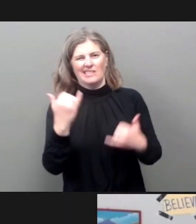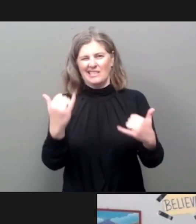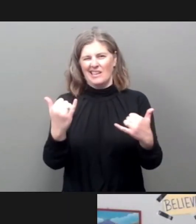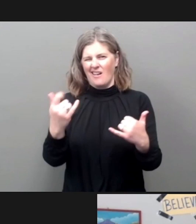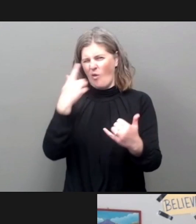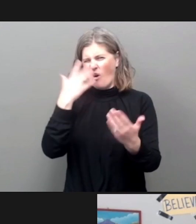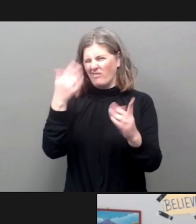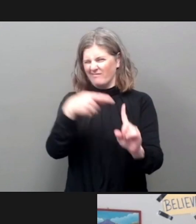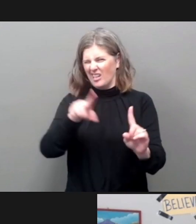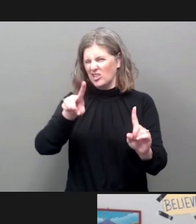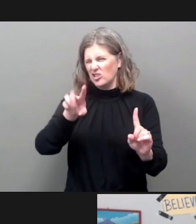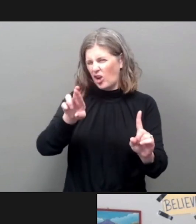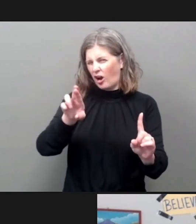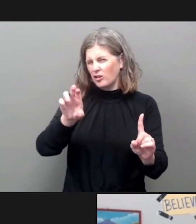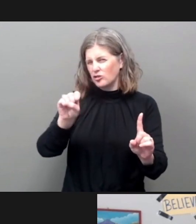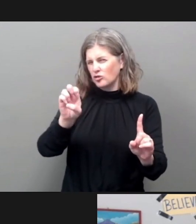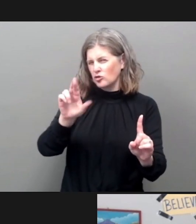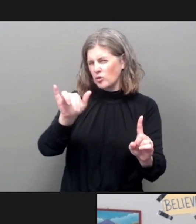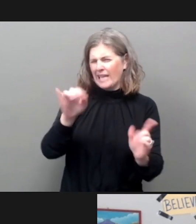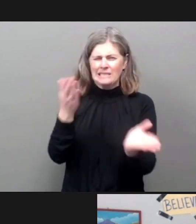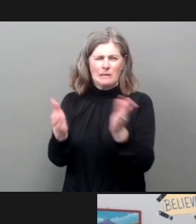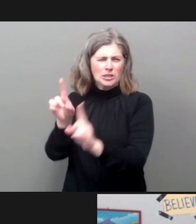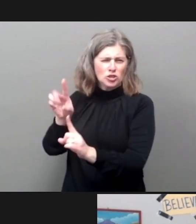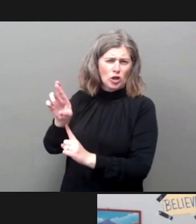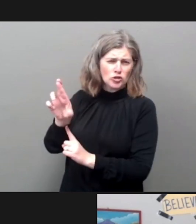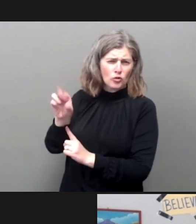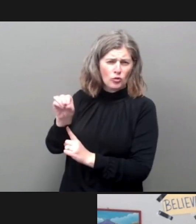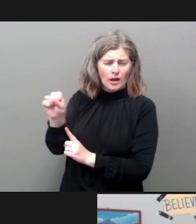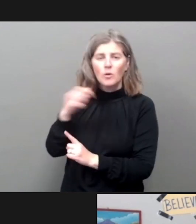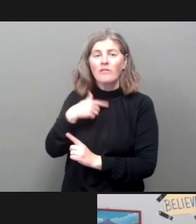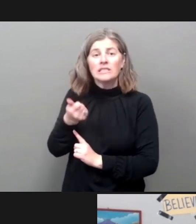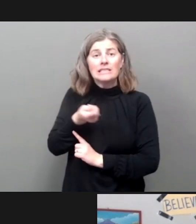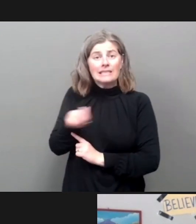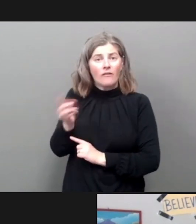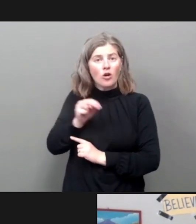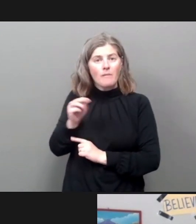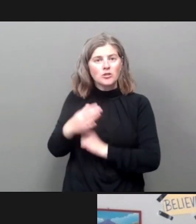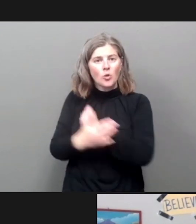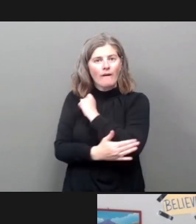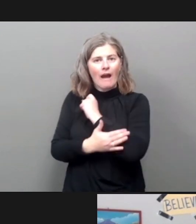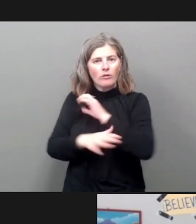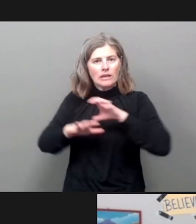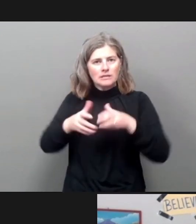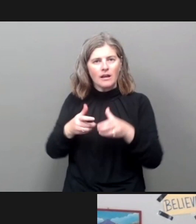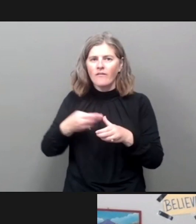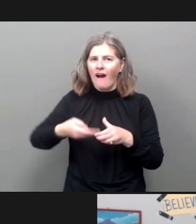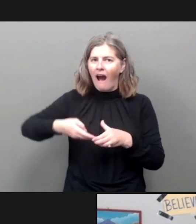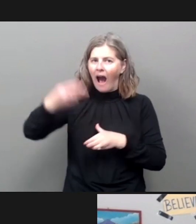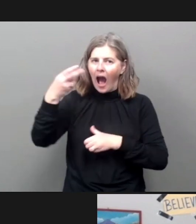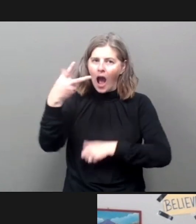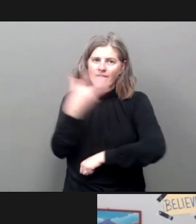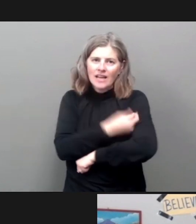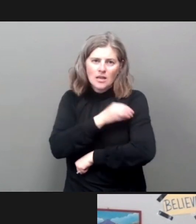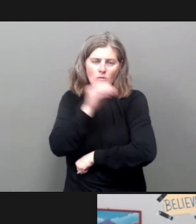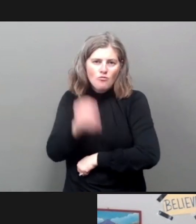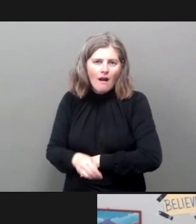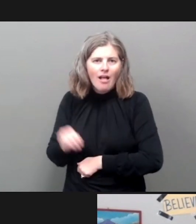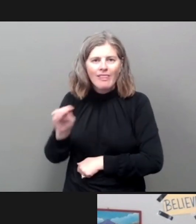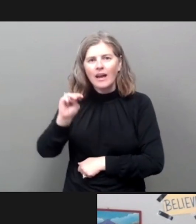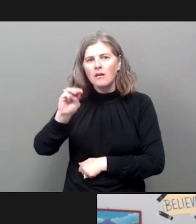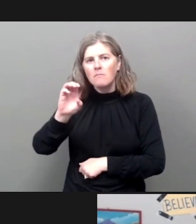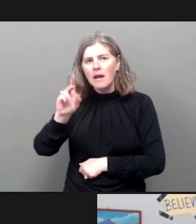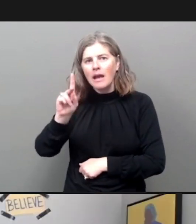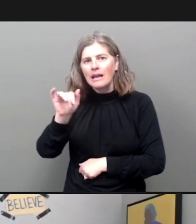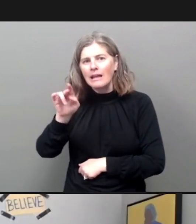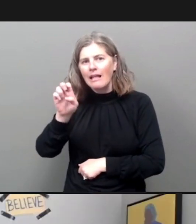Dr. Scrace or Dr. Ross. We have a handful of New Mexico counties that have very high vaccination rates, like McKinley and Los